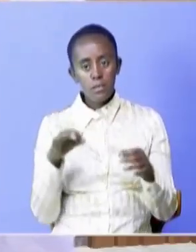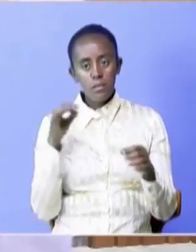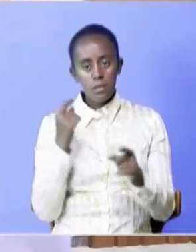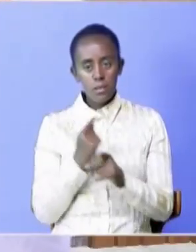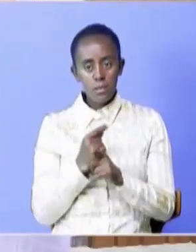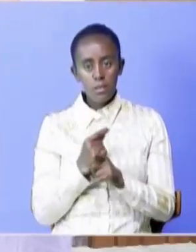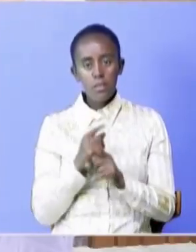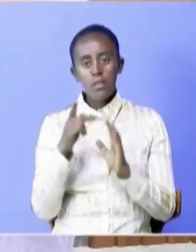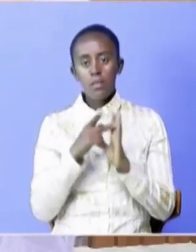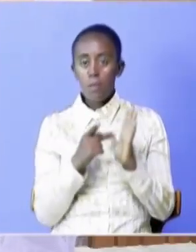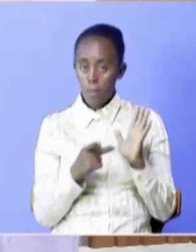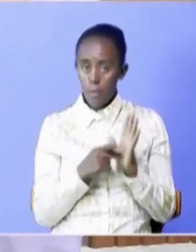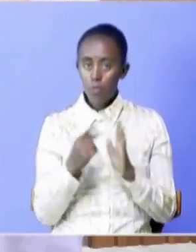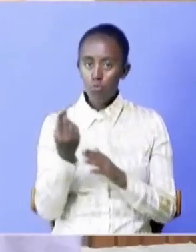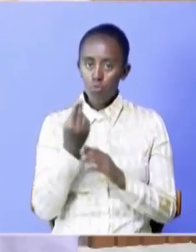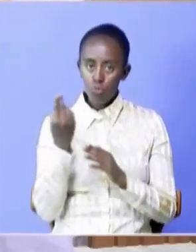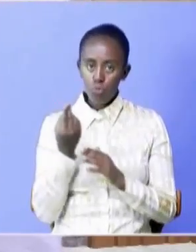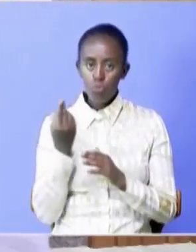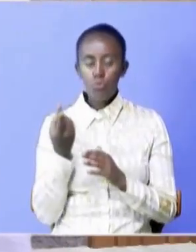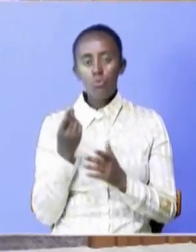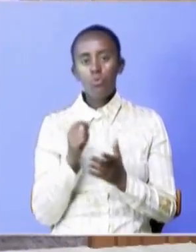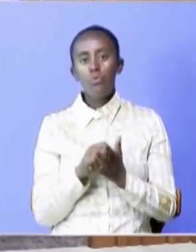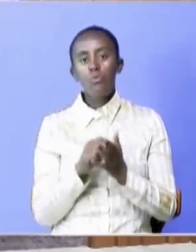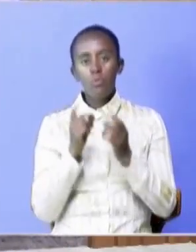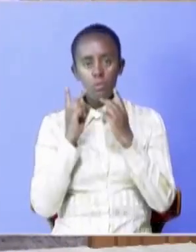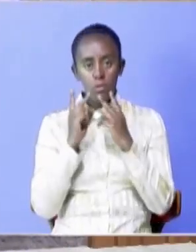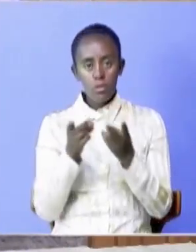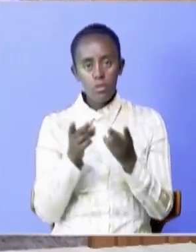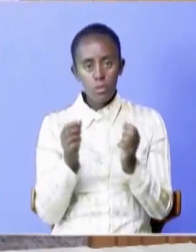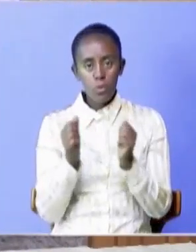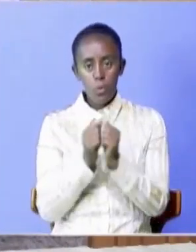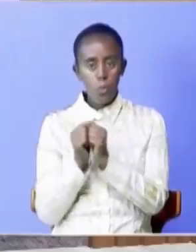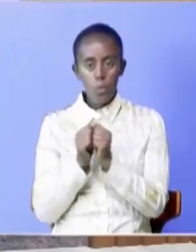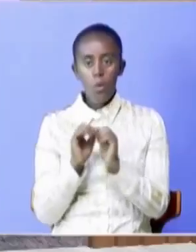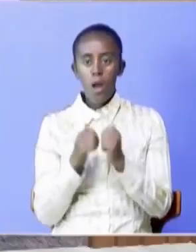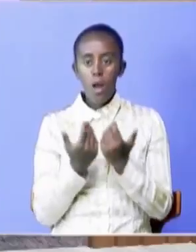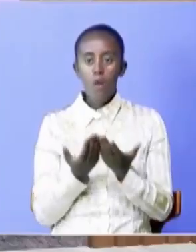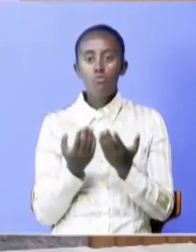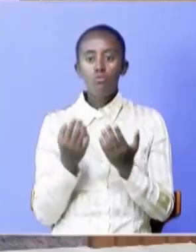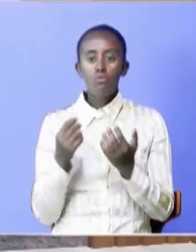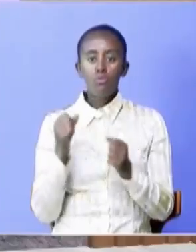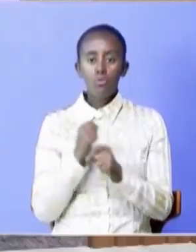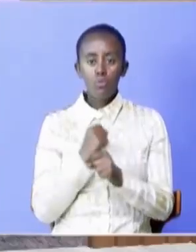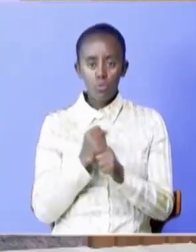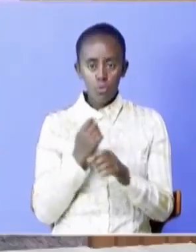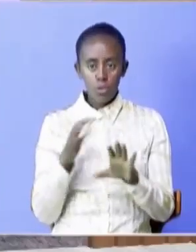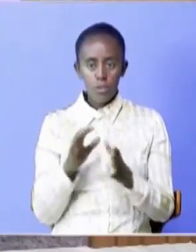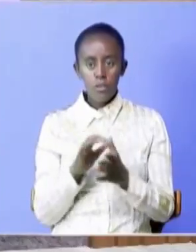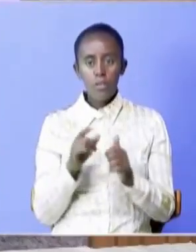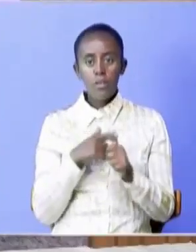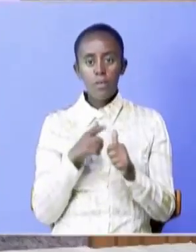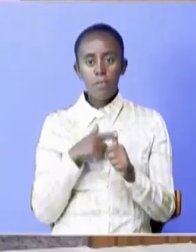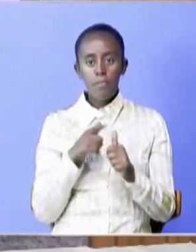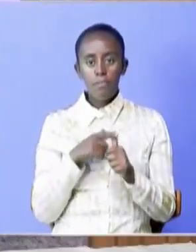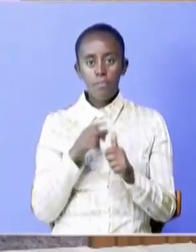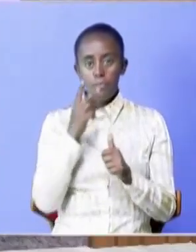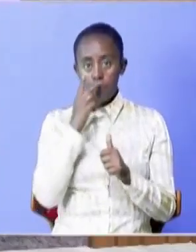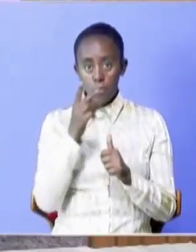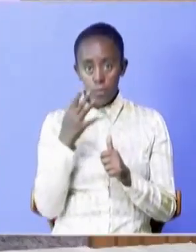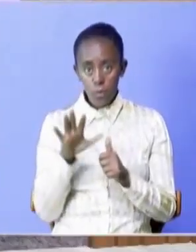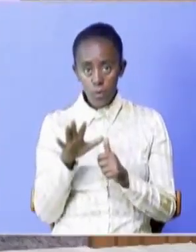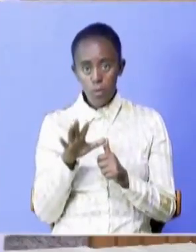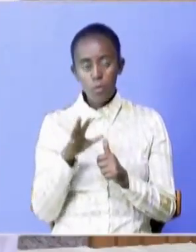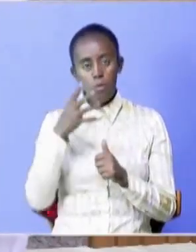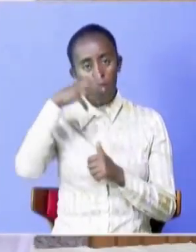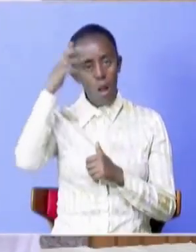correct punctuation use. Okay, let's see it together and see how well you did. The first one, I saw a lion,